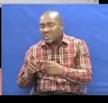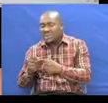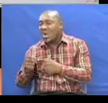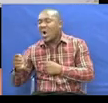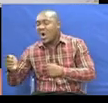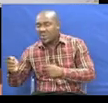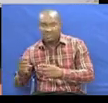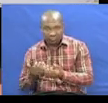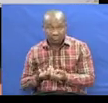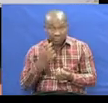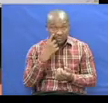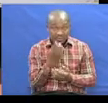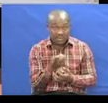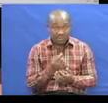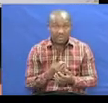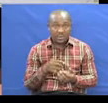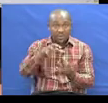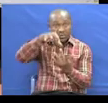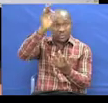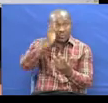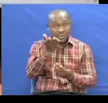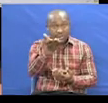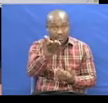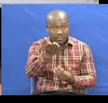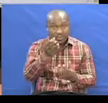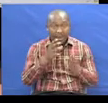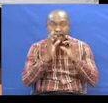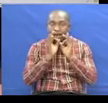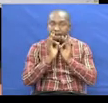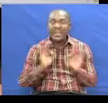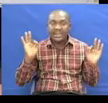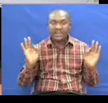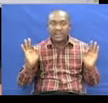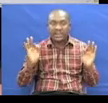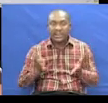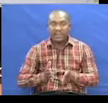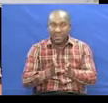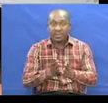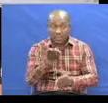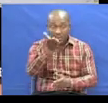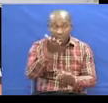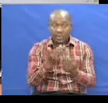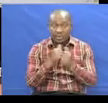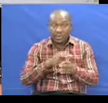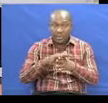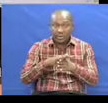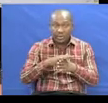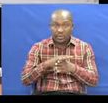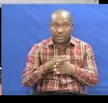to you to select or to use the best method, the quickest method in order to reach the